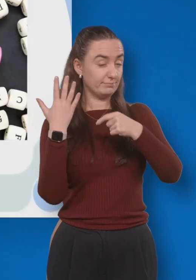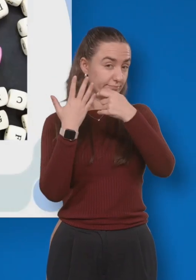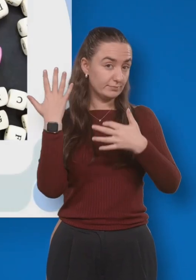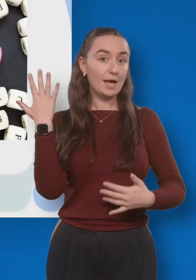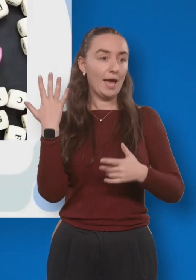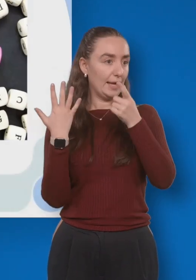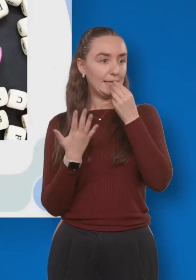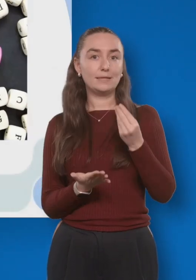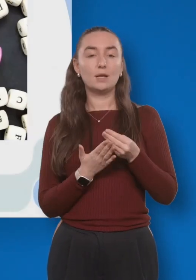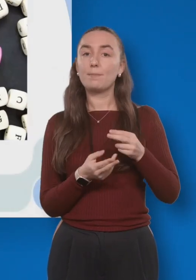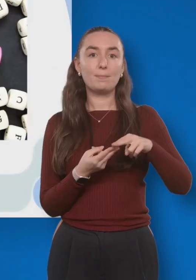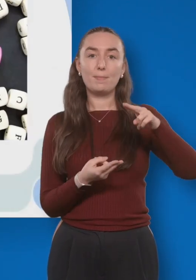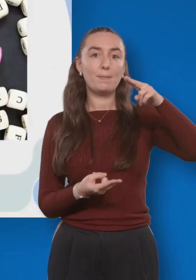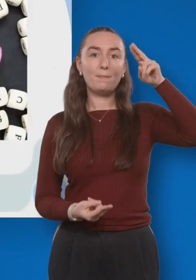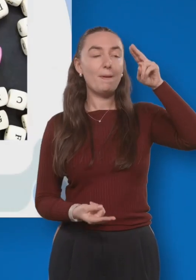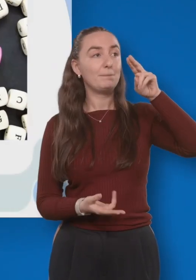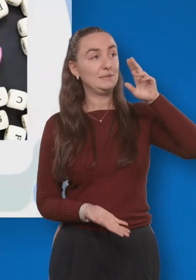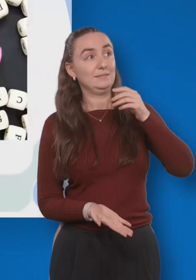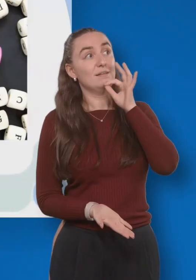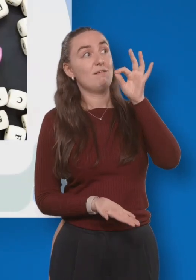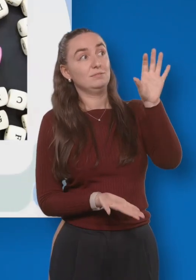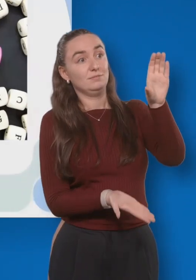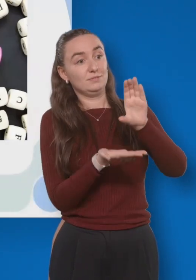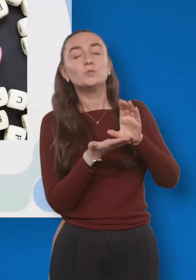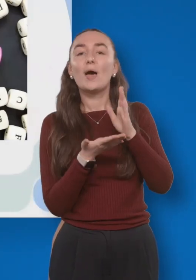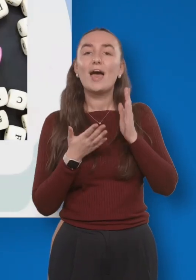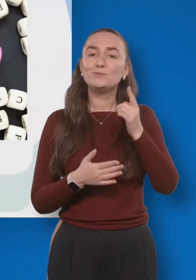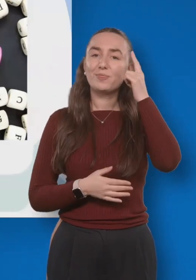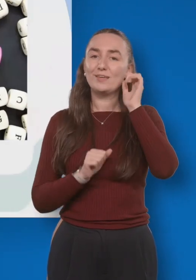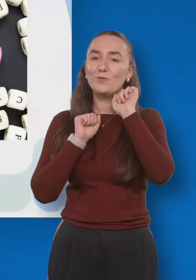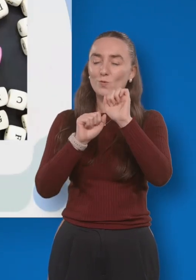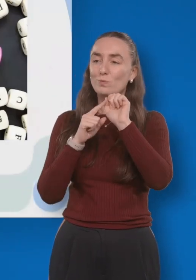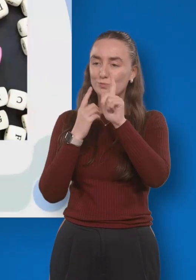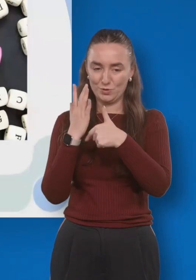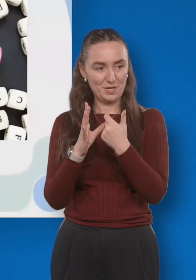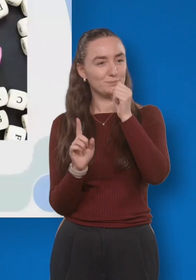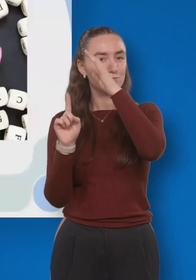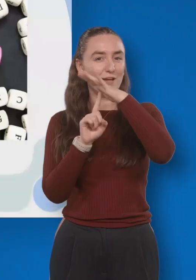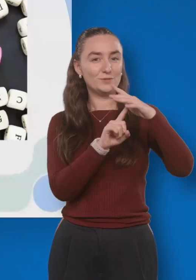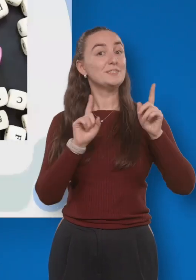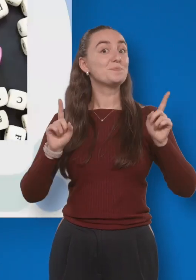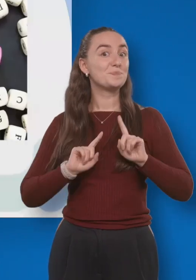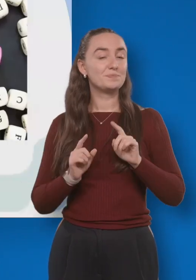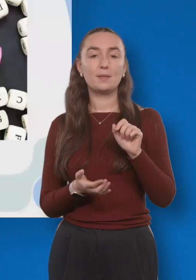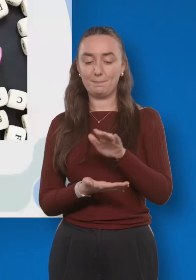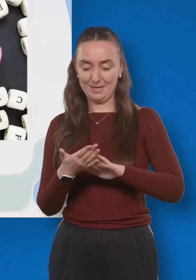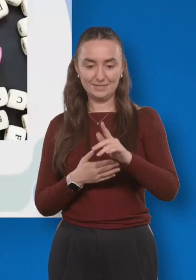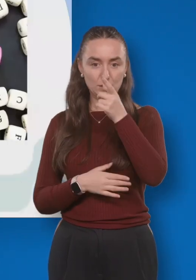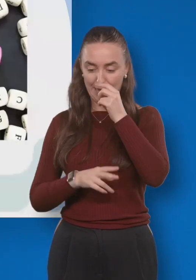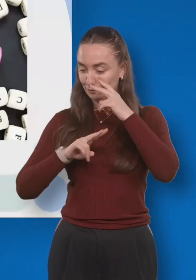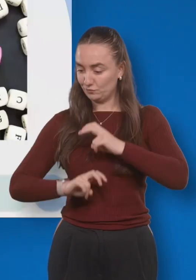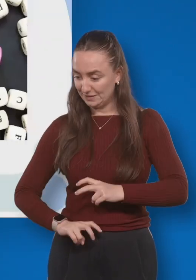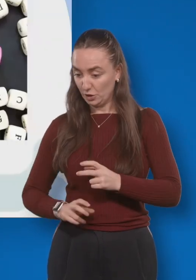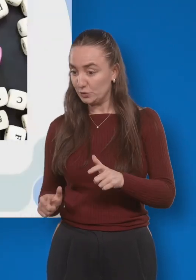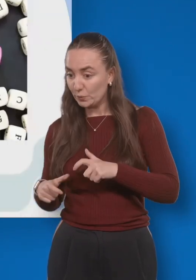things, it all adds up. And so you have to think about what you need to prioritize for your project so that you can actually still do your research, but you want